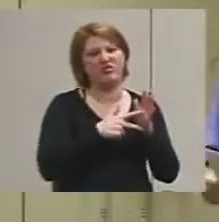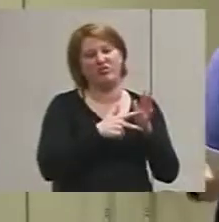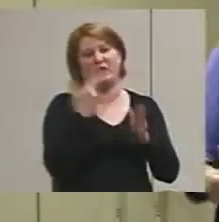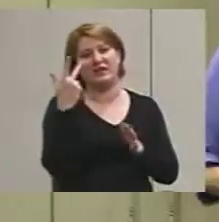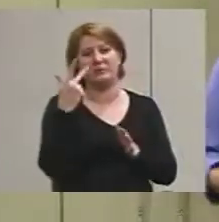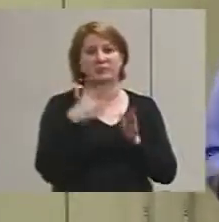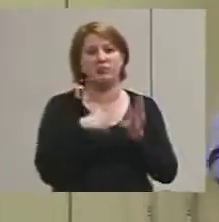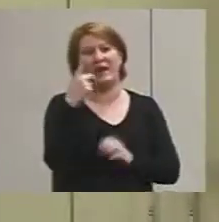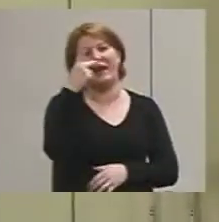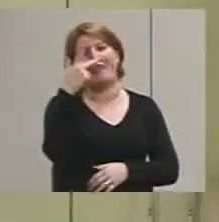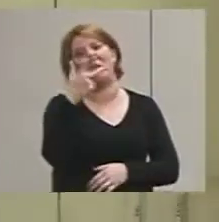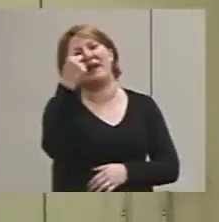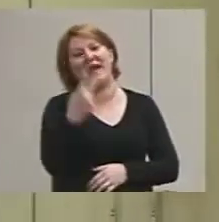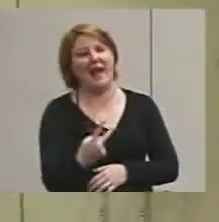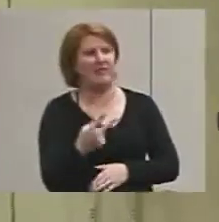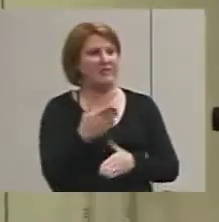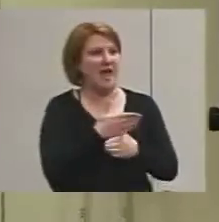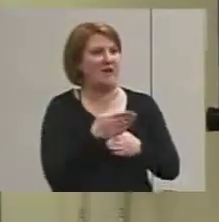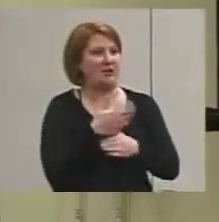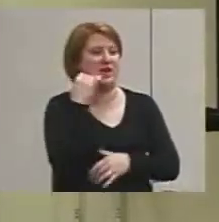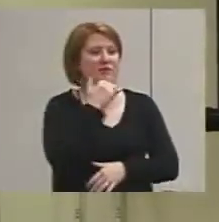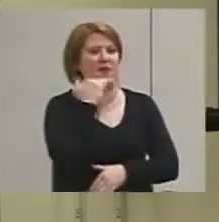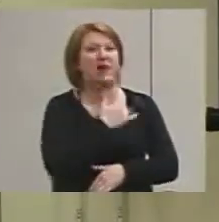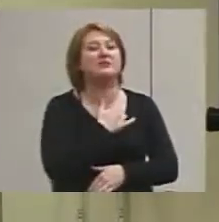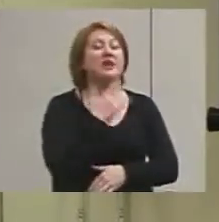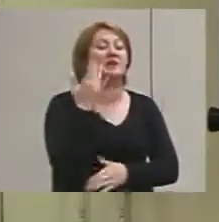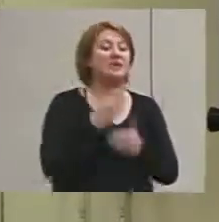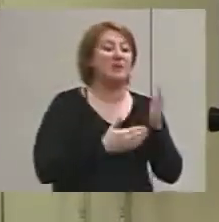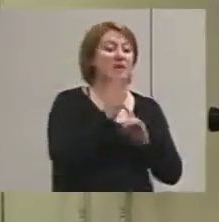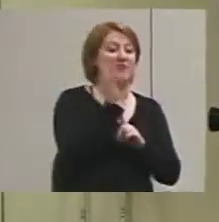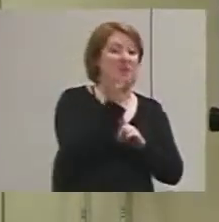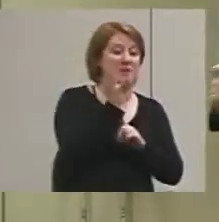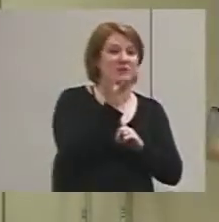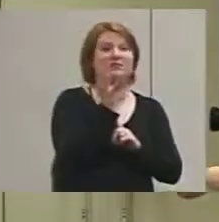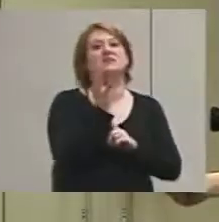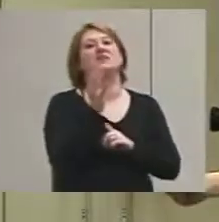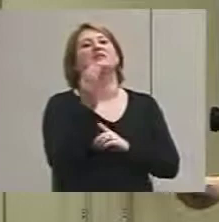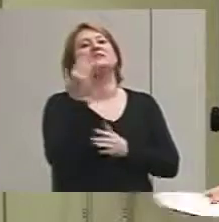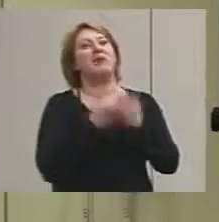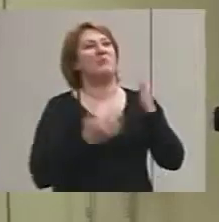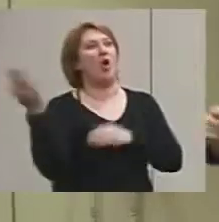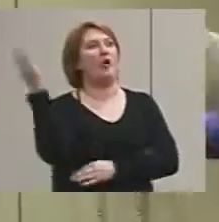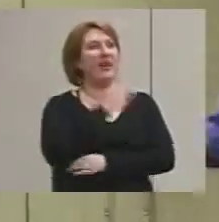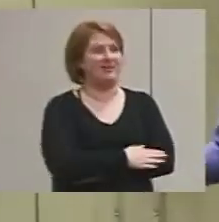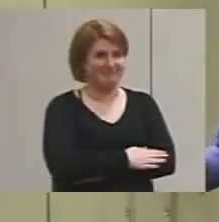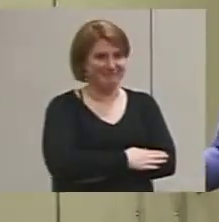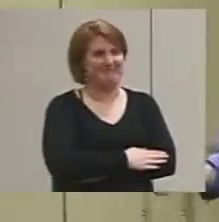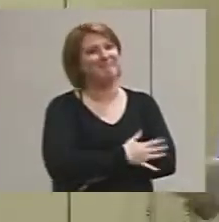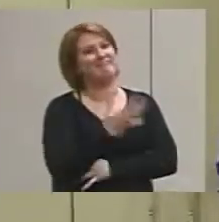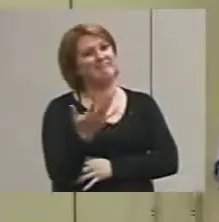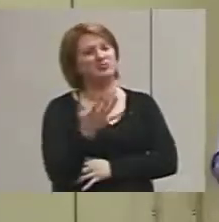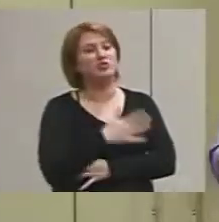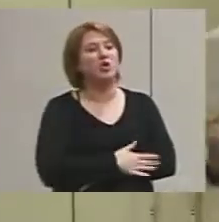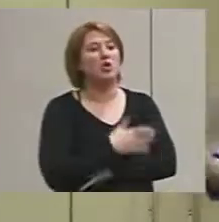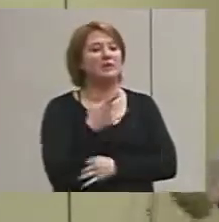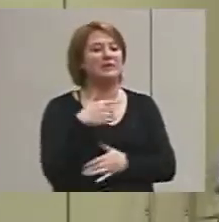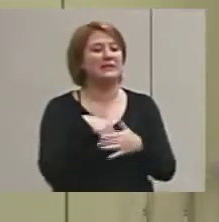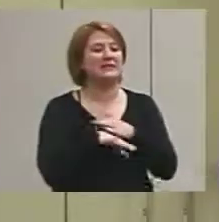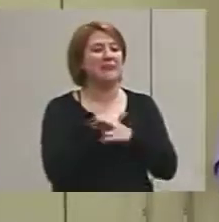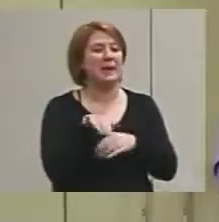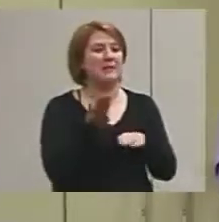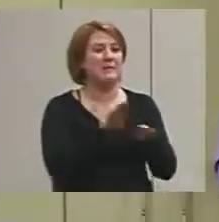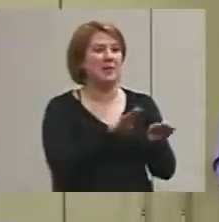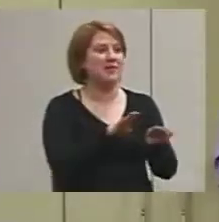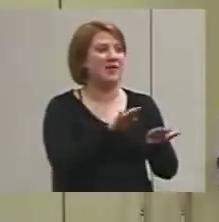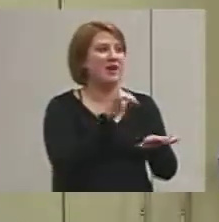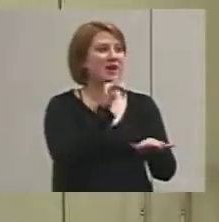day. But some were 5 minutes long, some were reported to be all day. So he can get into these behaviors and not be able to